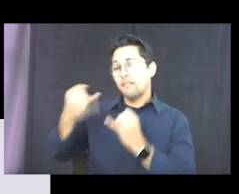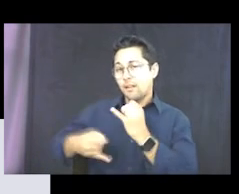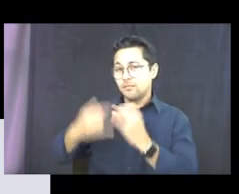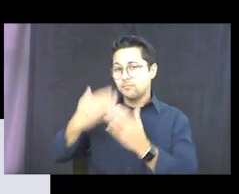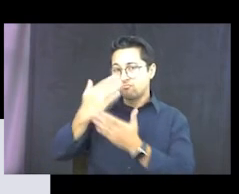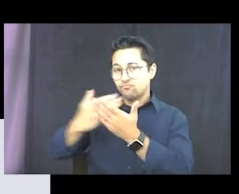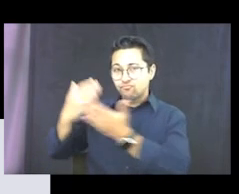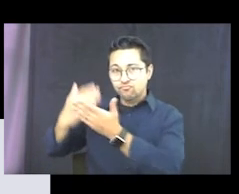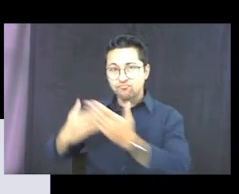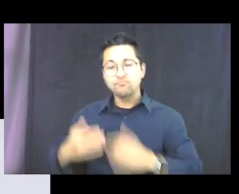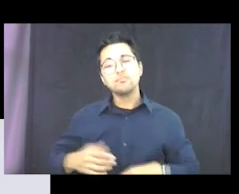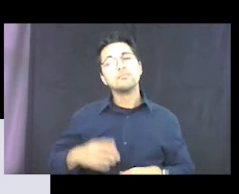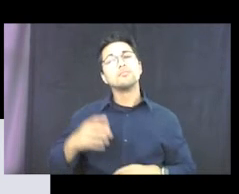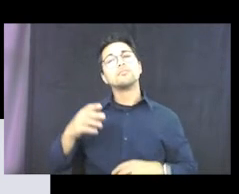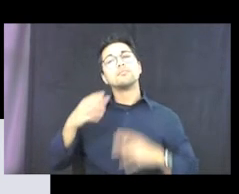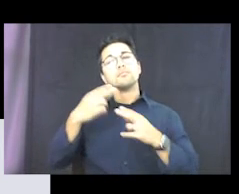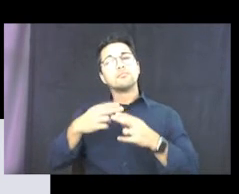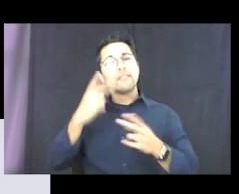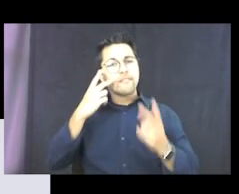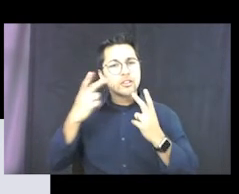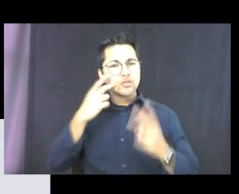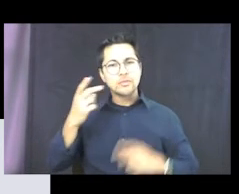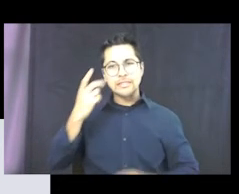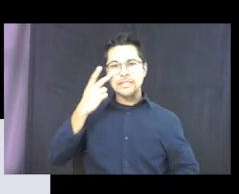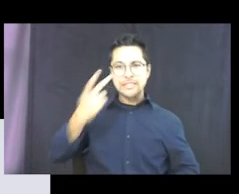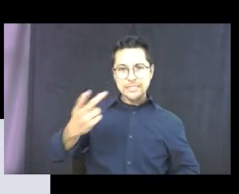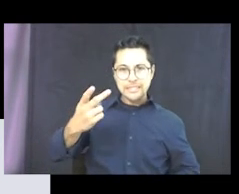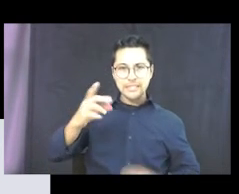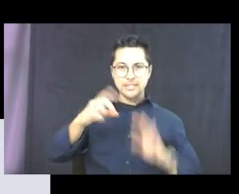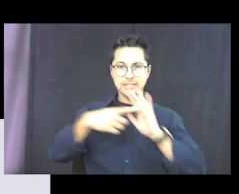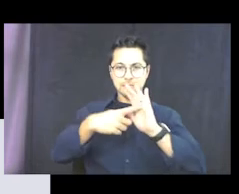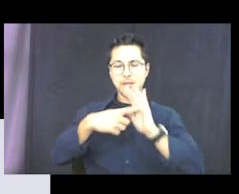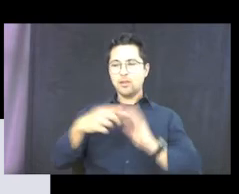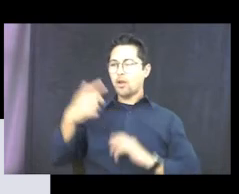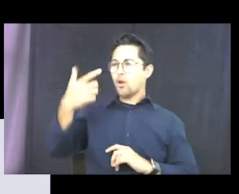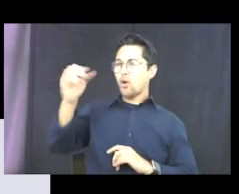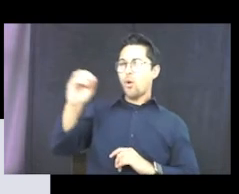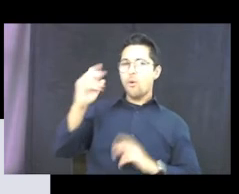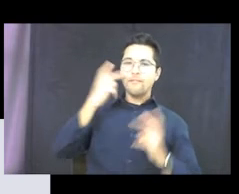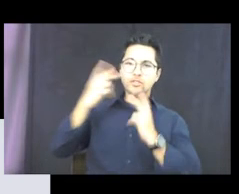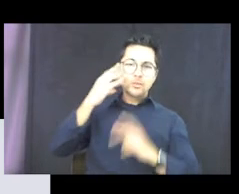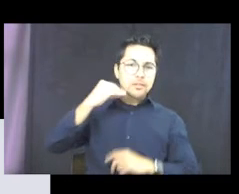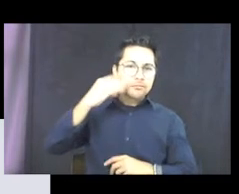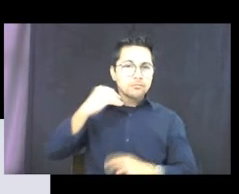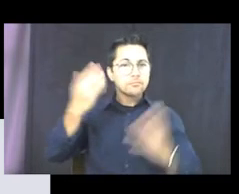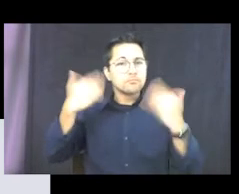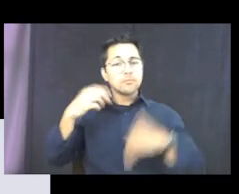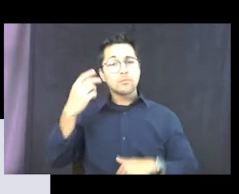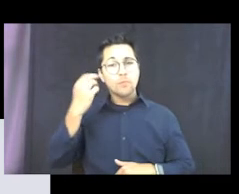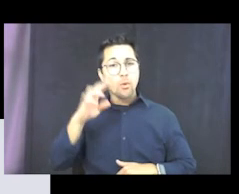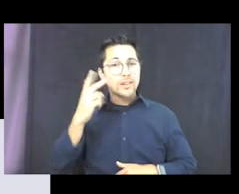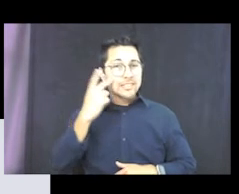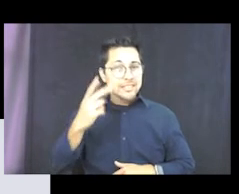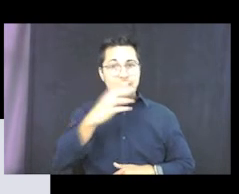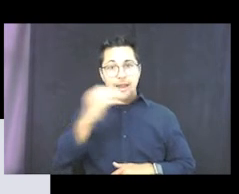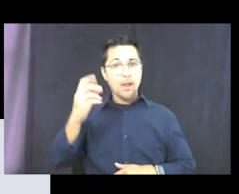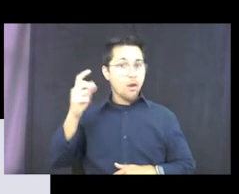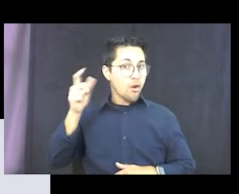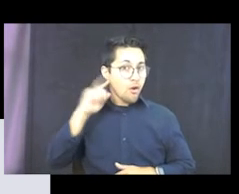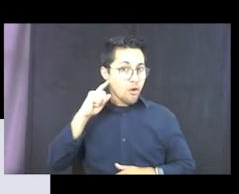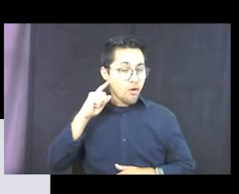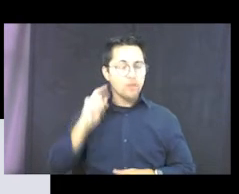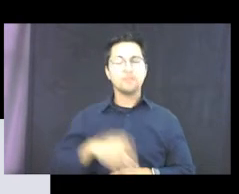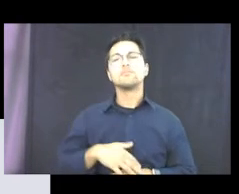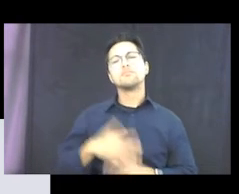under basic systems are visual scene displays, like Go Visual Experience or Seen and Heard widget. And